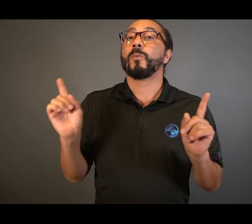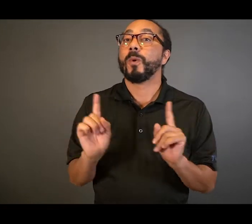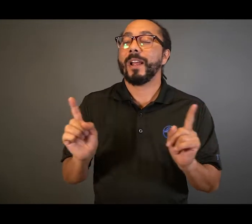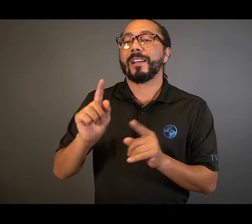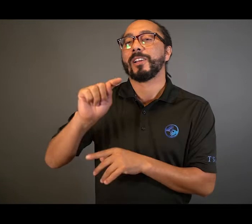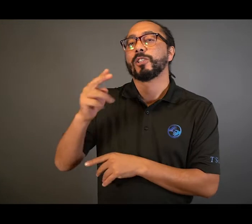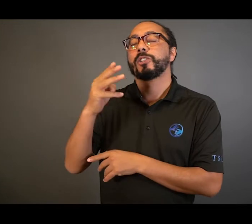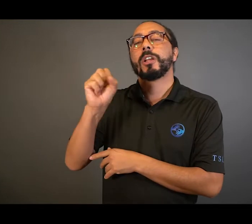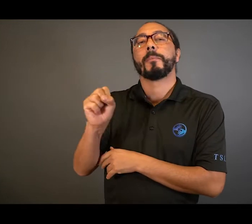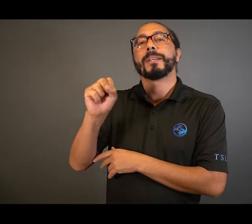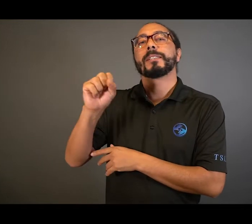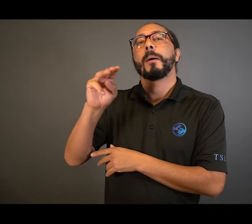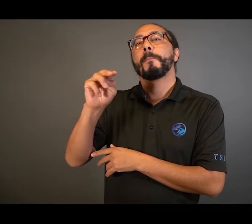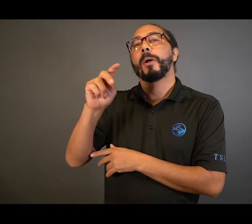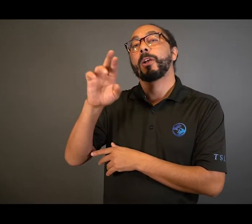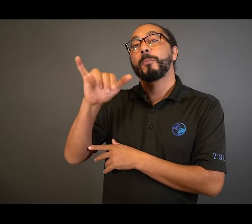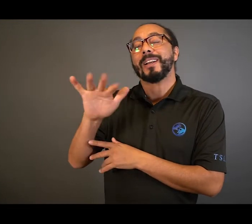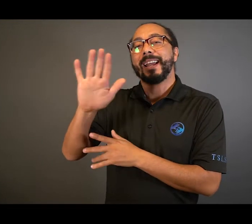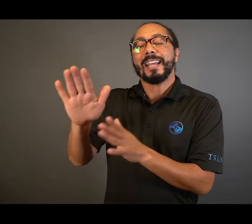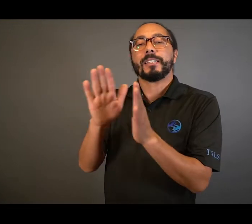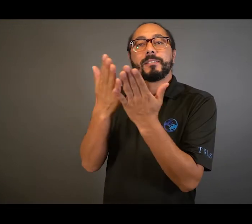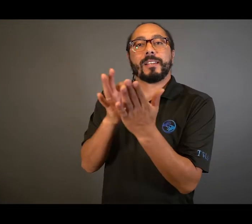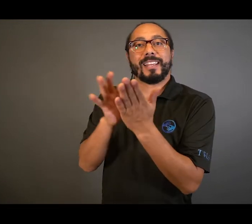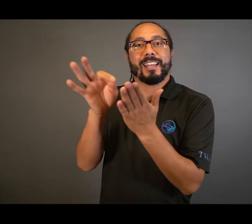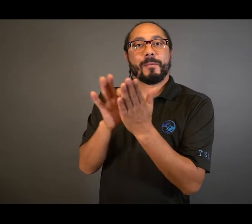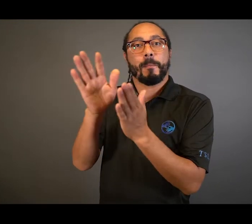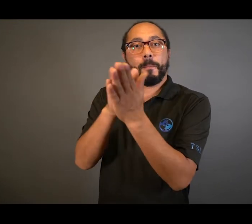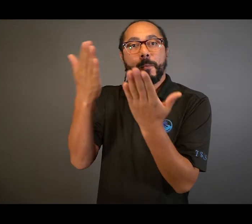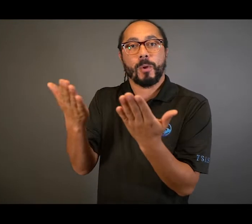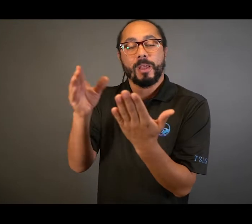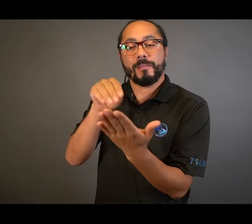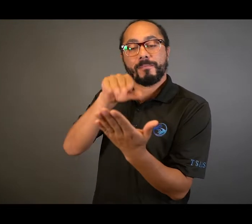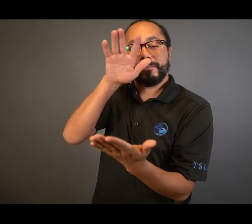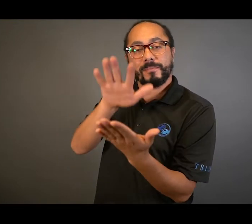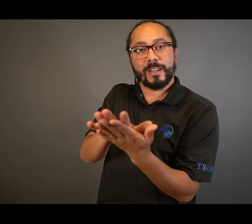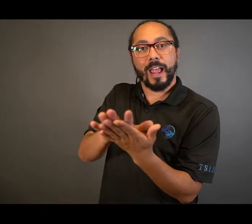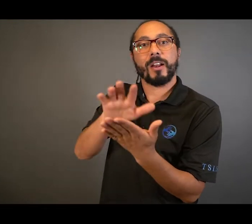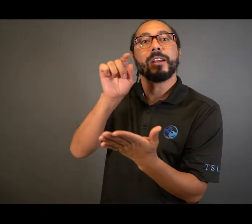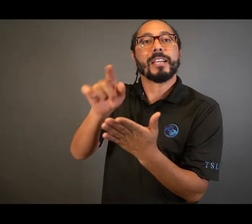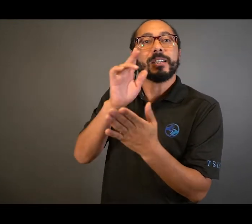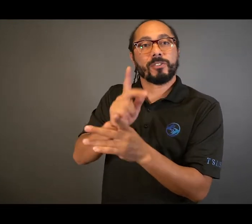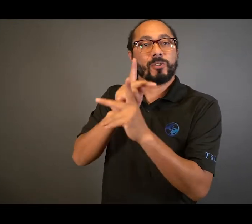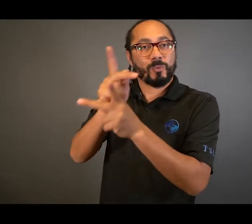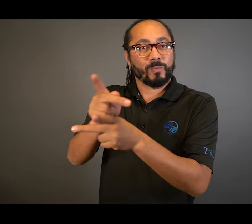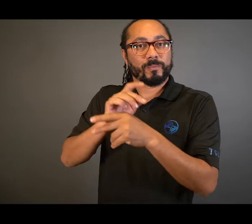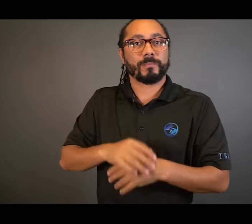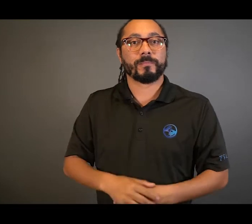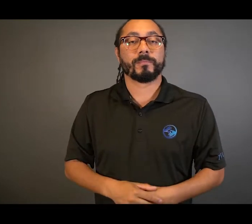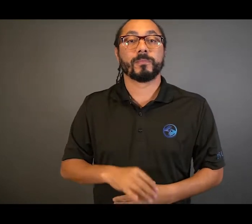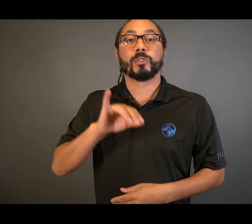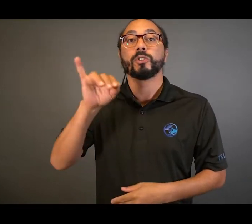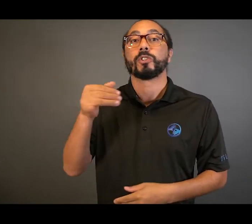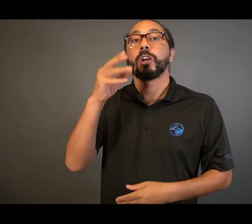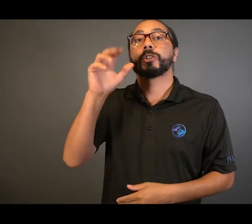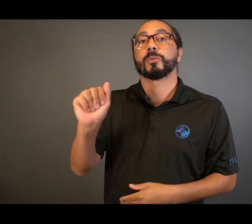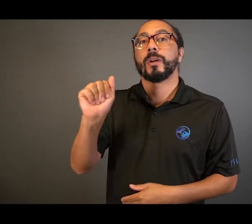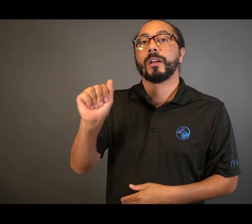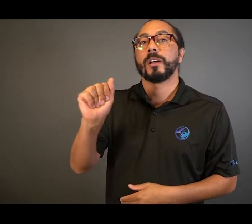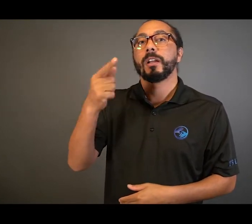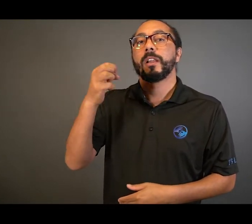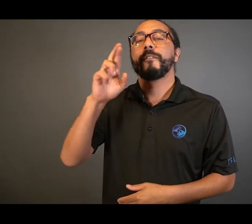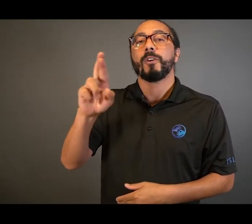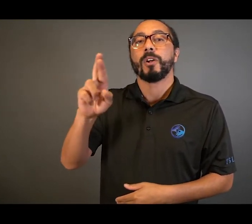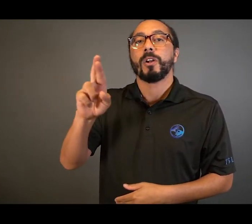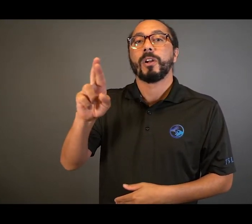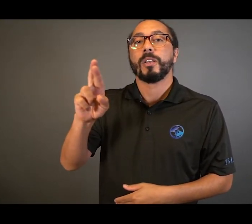Inn can be found in Thomas Montgomery's account books, in which he entered Glover's loan. Joshua Glover,